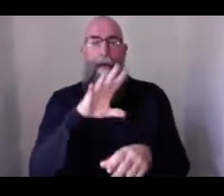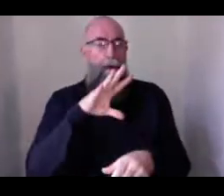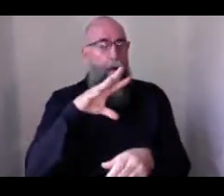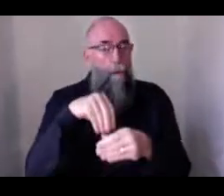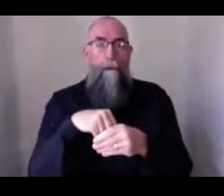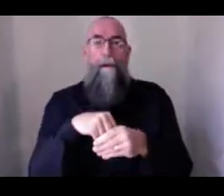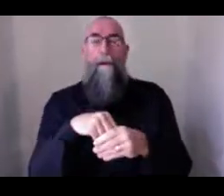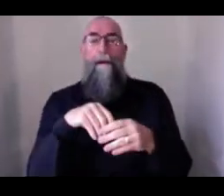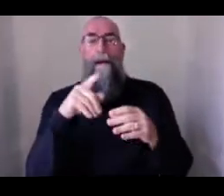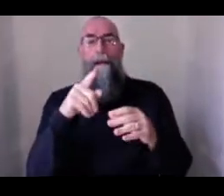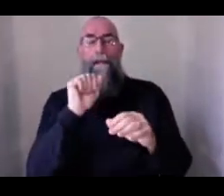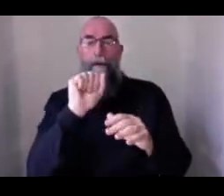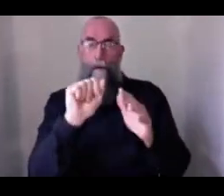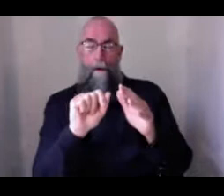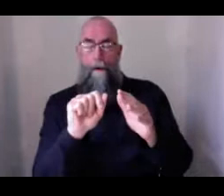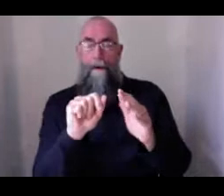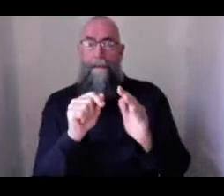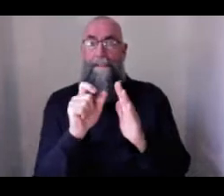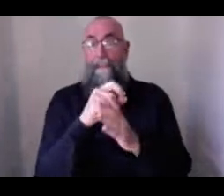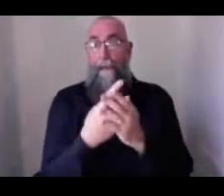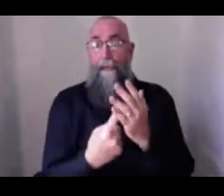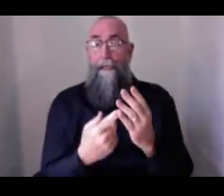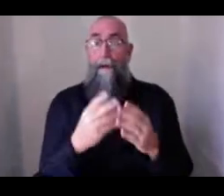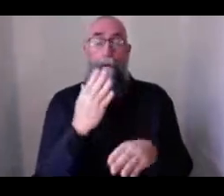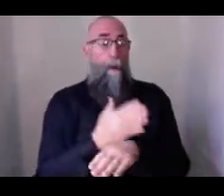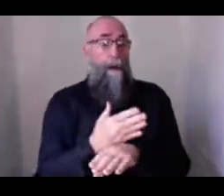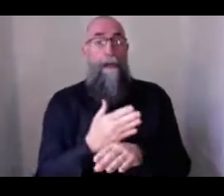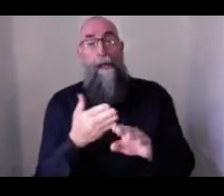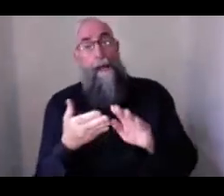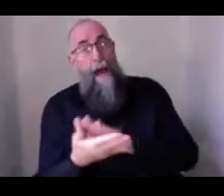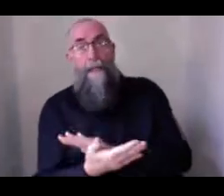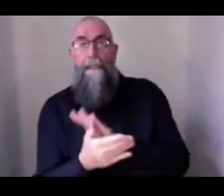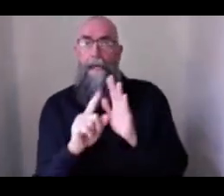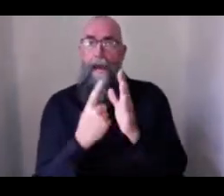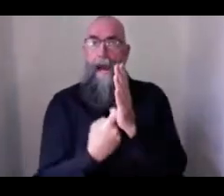art form, we want to hear how your art form,